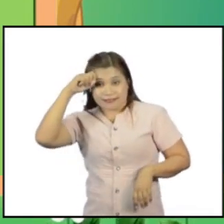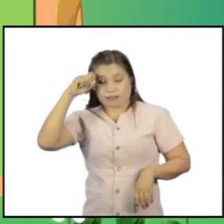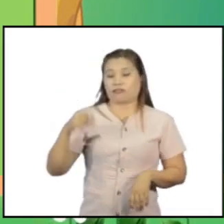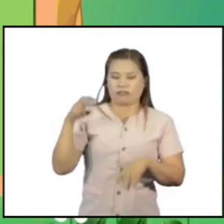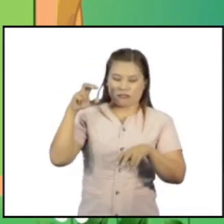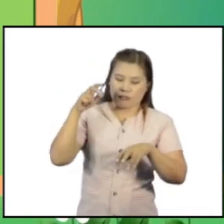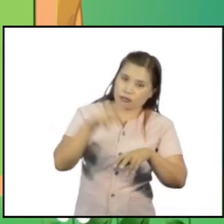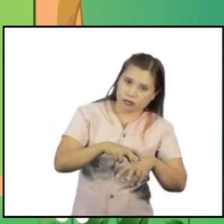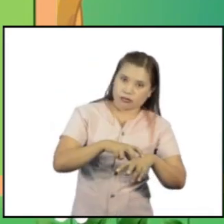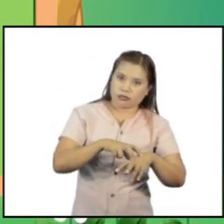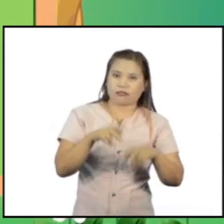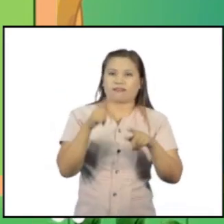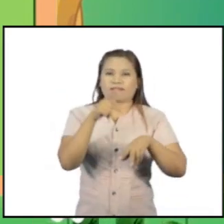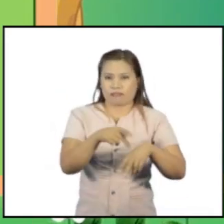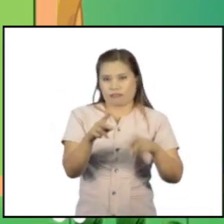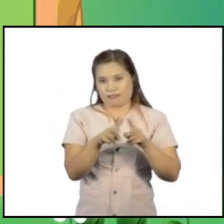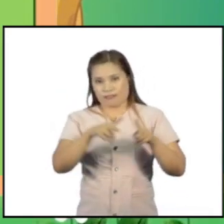its bite stings.